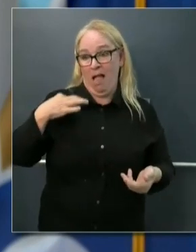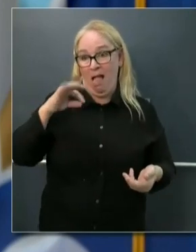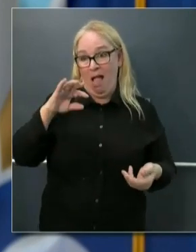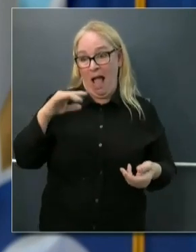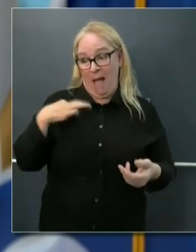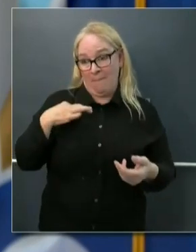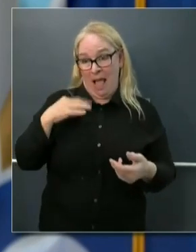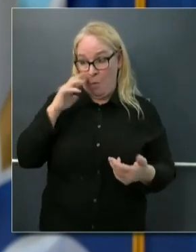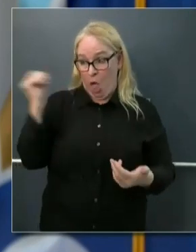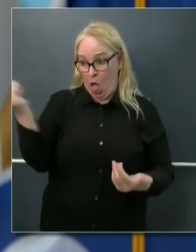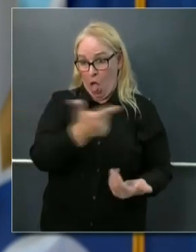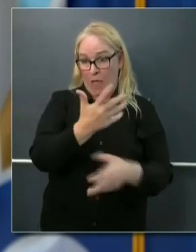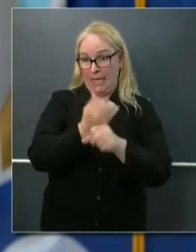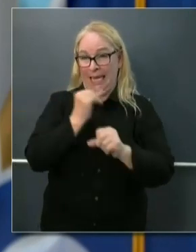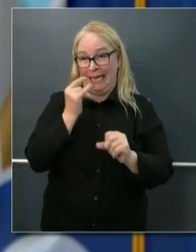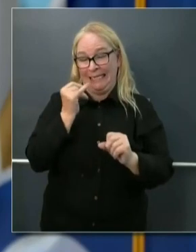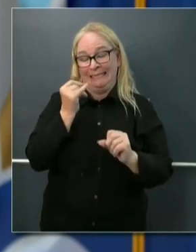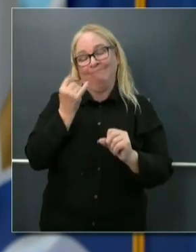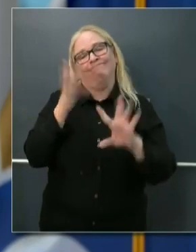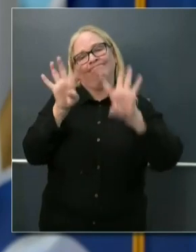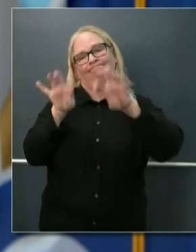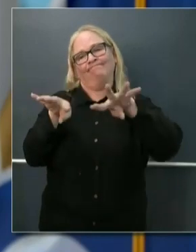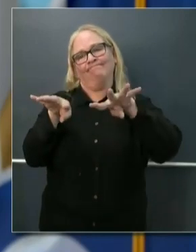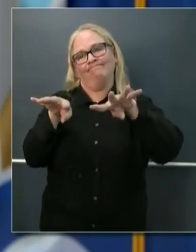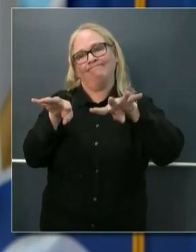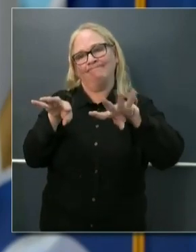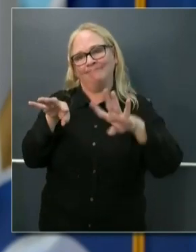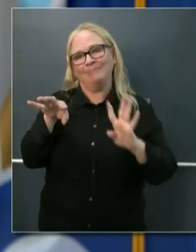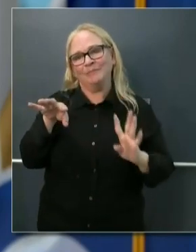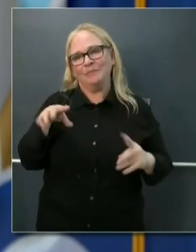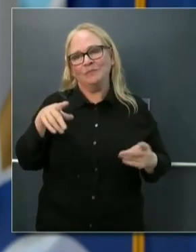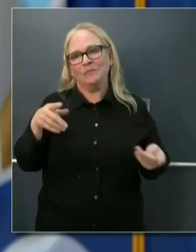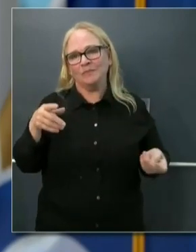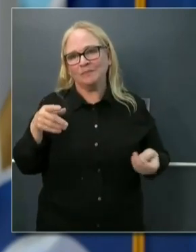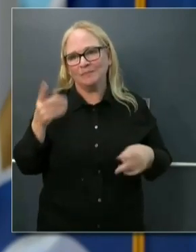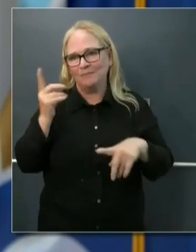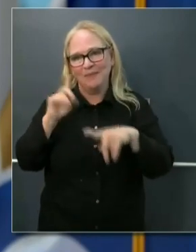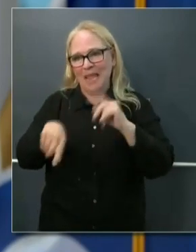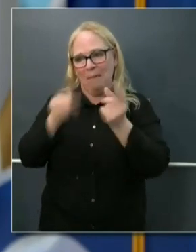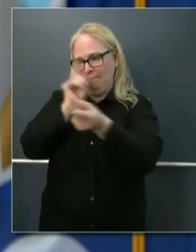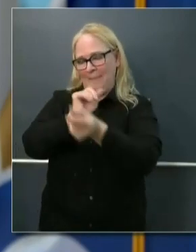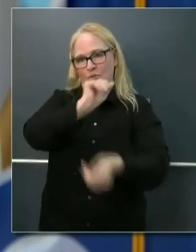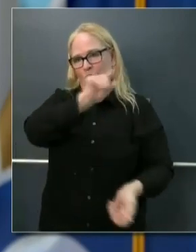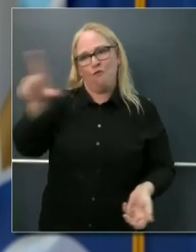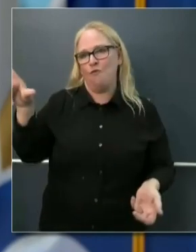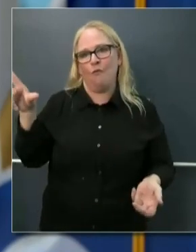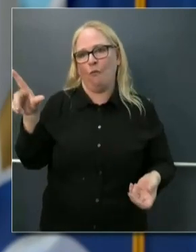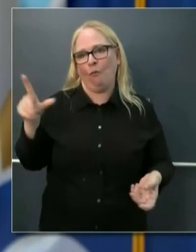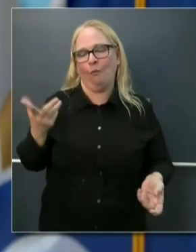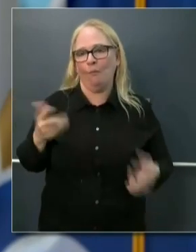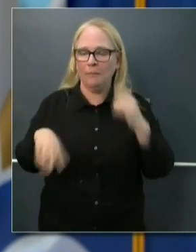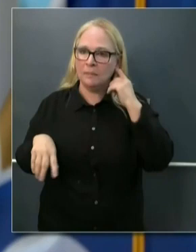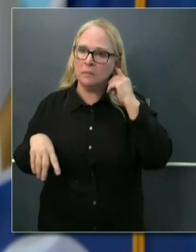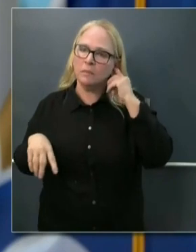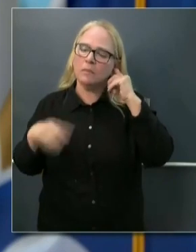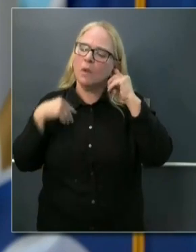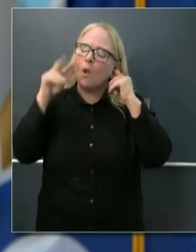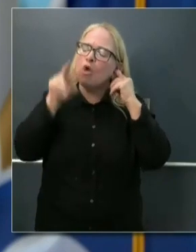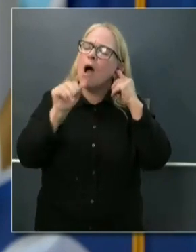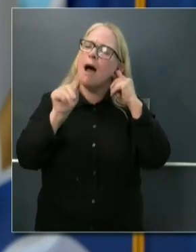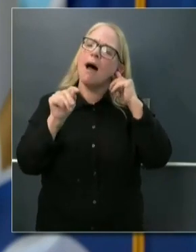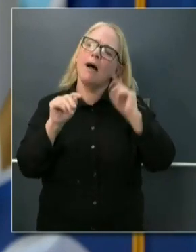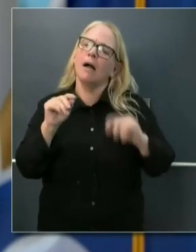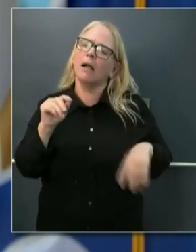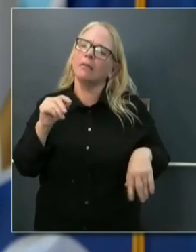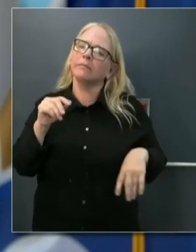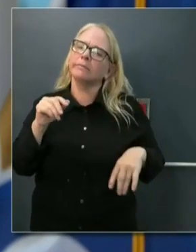benefits of this program get 100% reimbursement. Again, we grade the complete contribution from